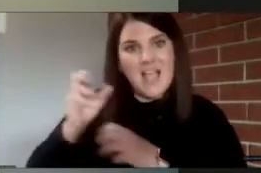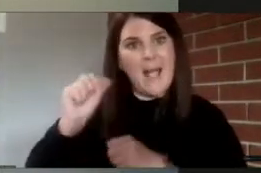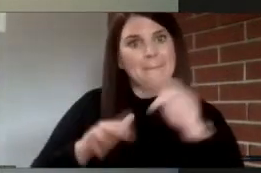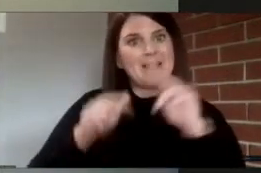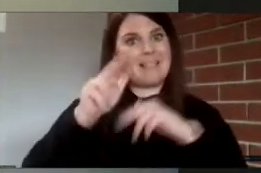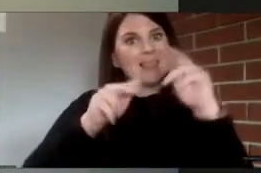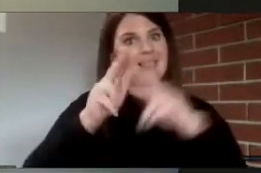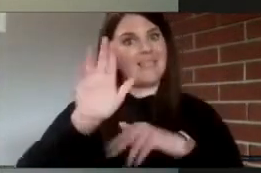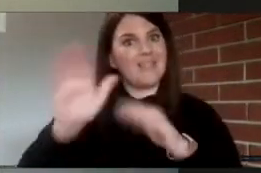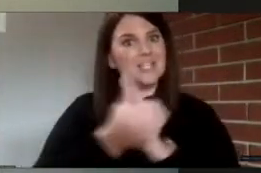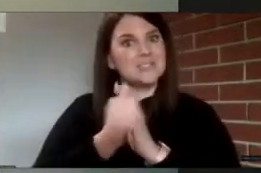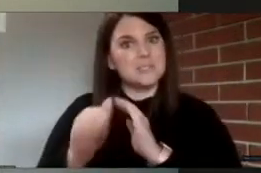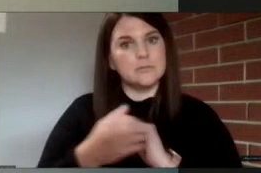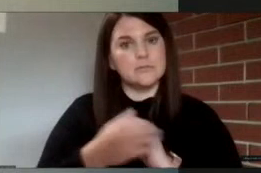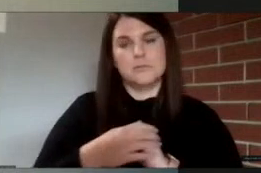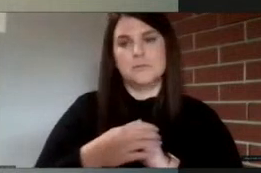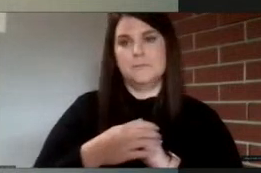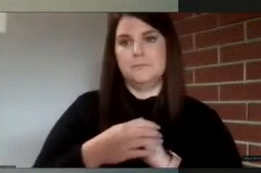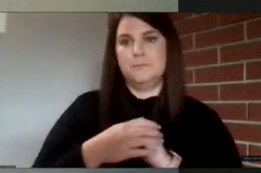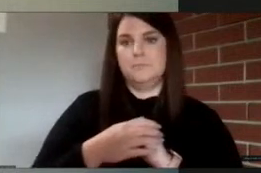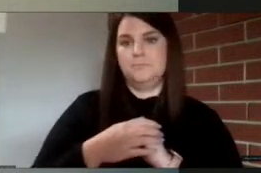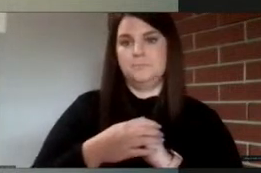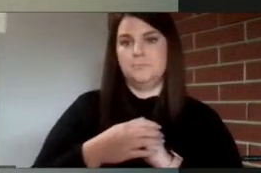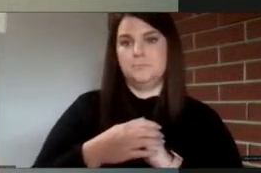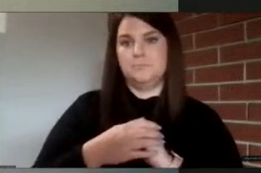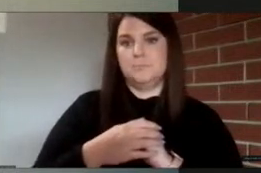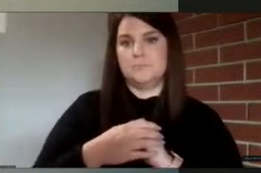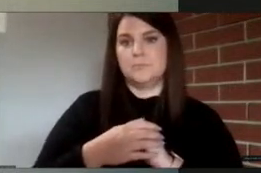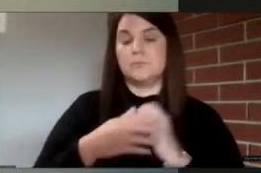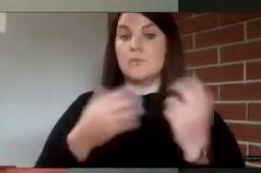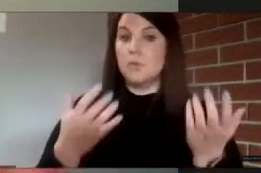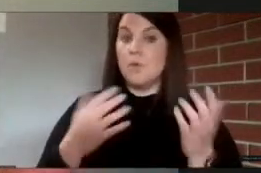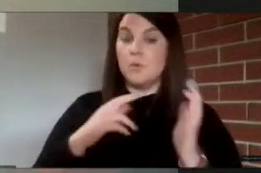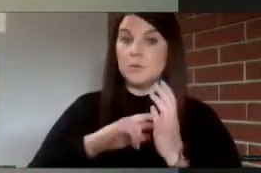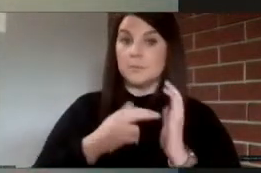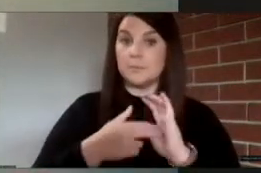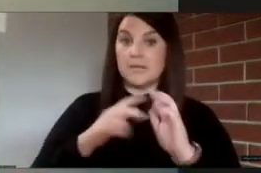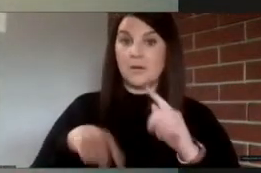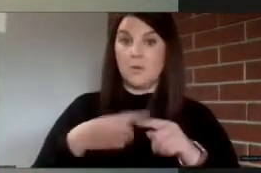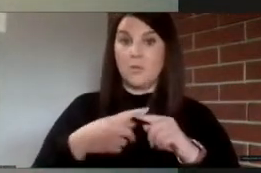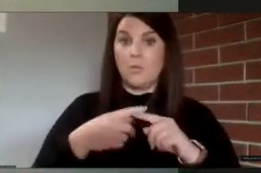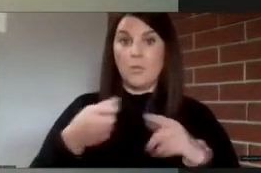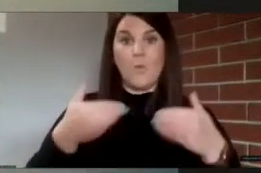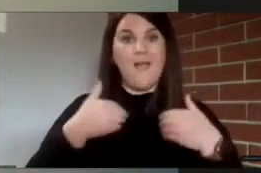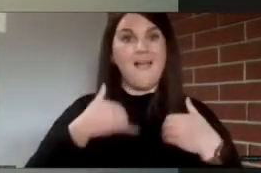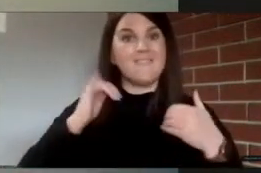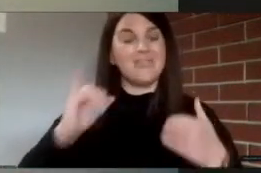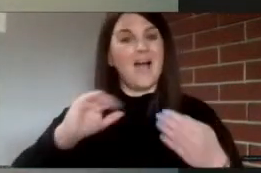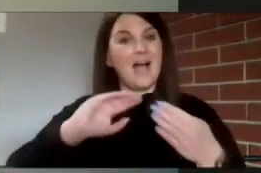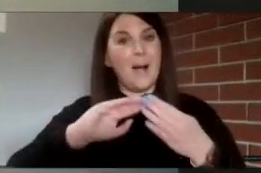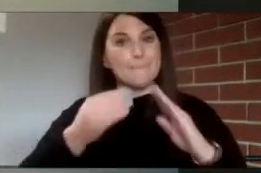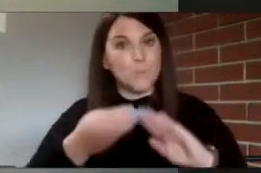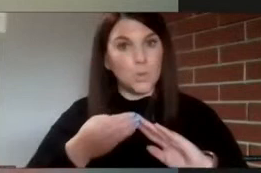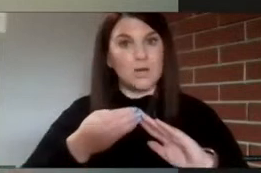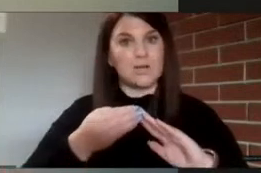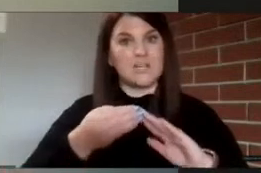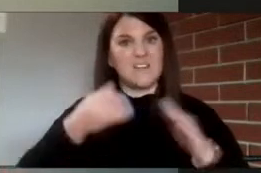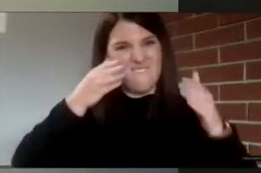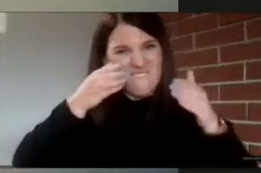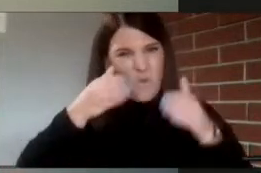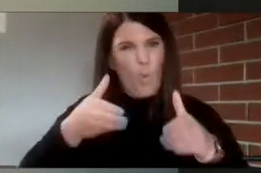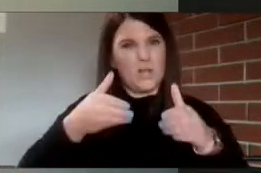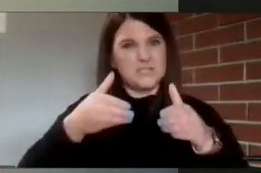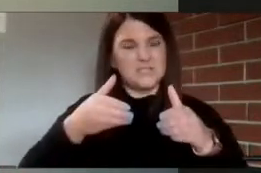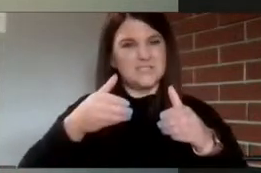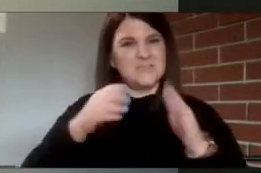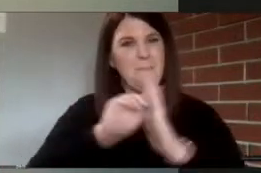set. Now, what does that do? When you take this community-driven model of care, right,